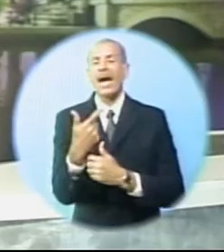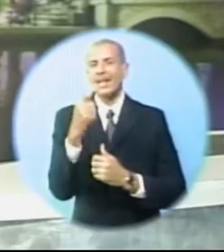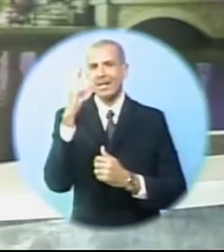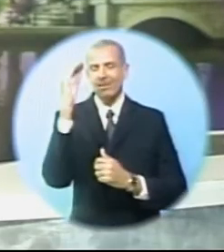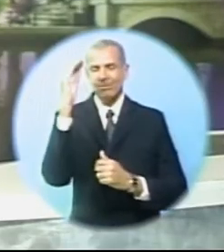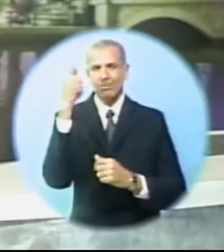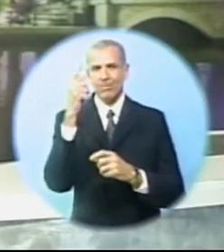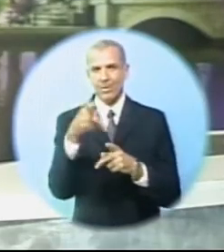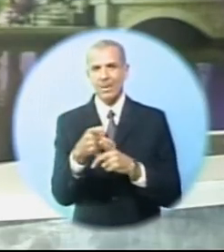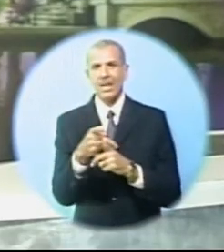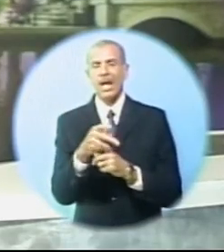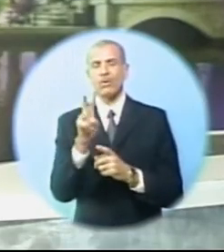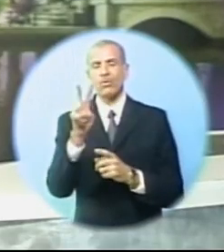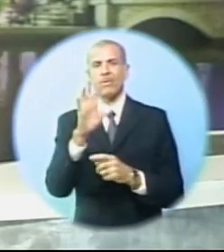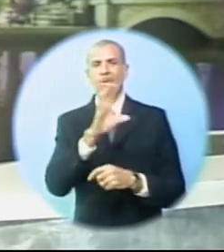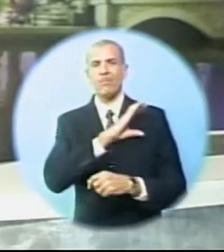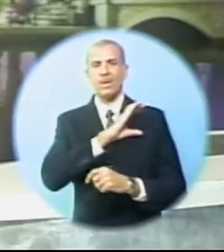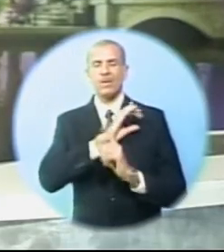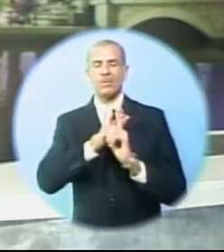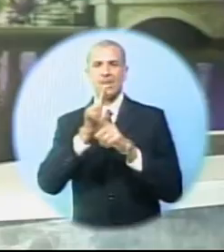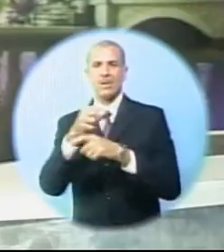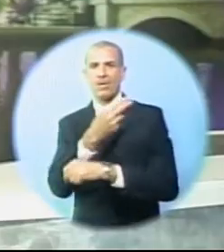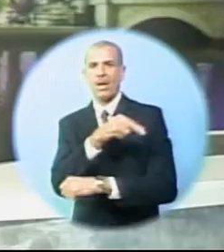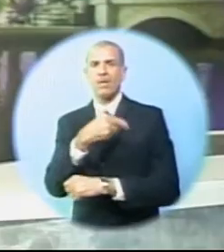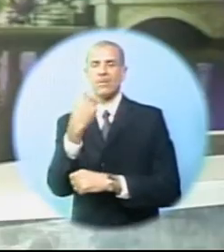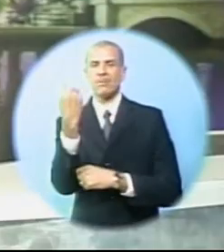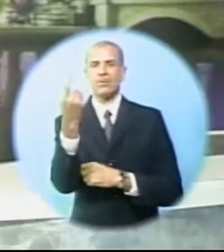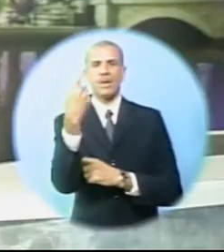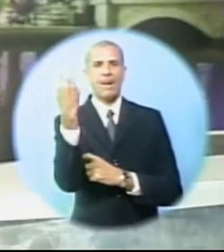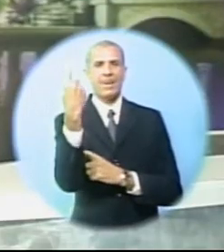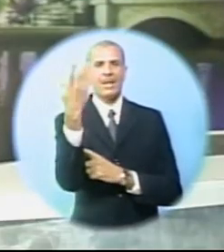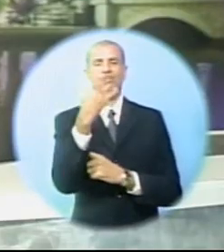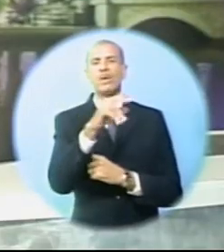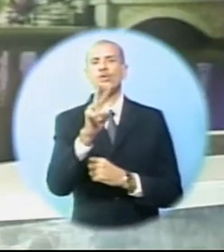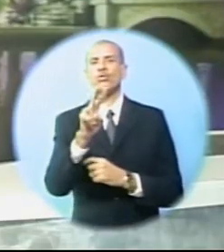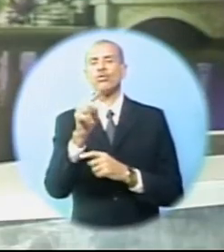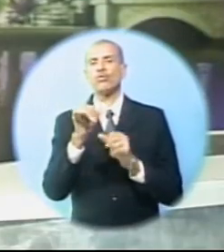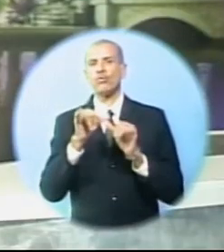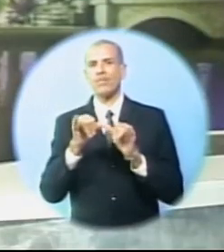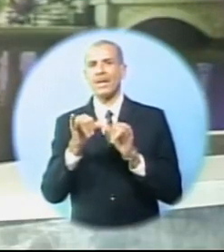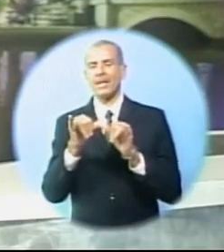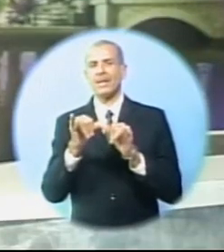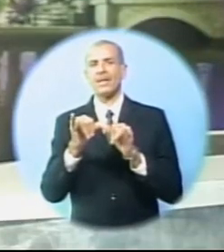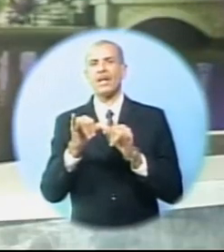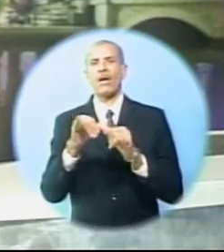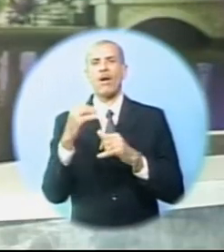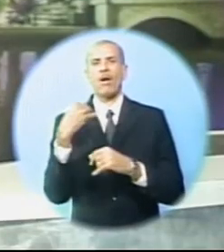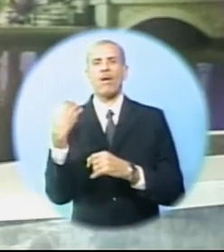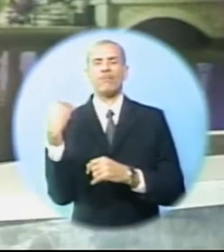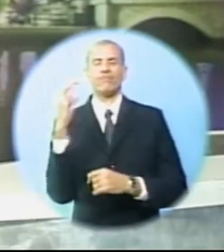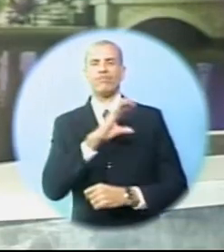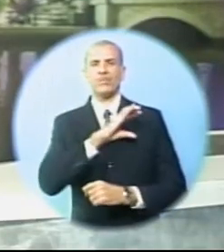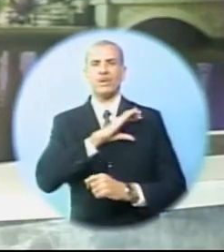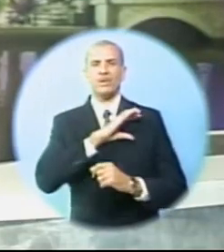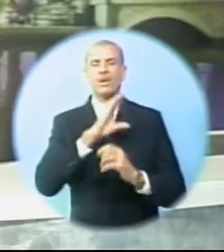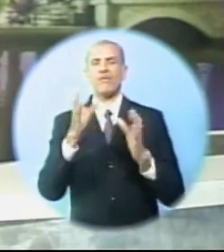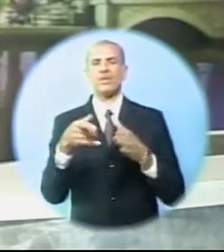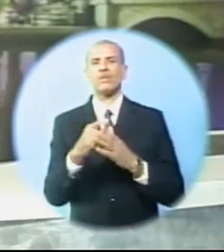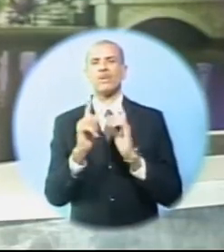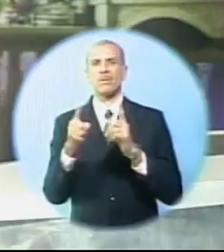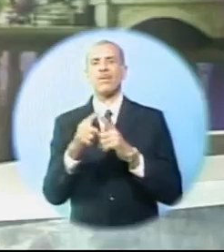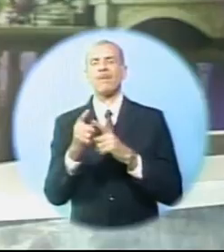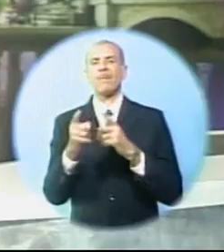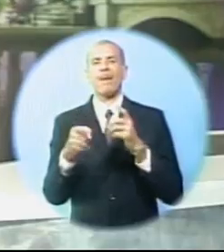two of the policemen were taken to the hospital by ambulances, while the two remaining injured officers were taken to hospital by